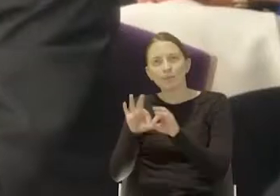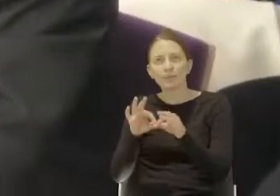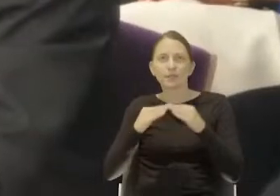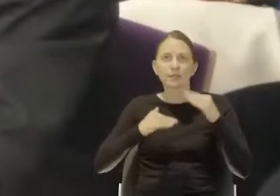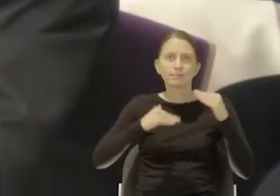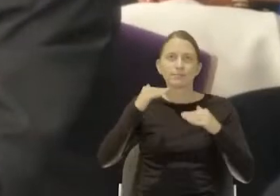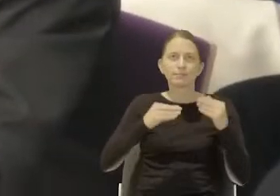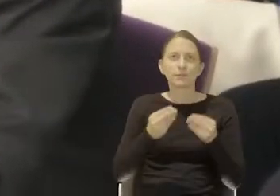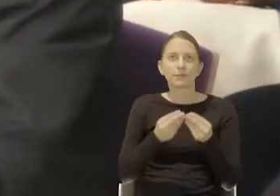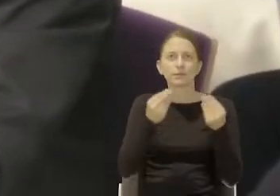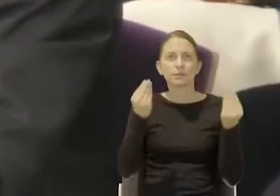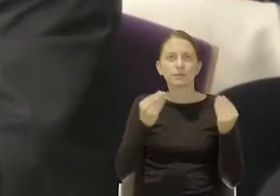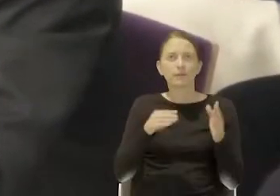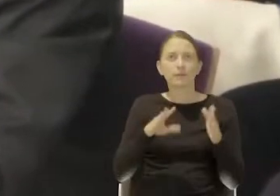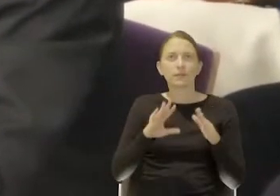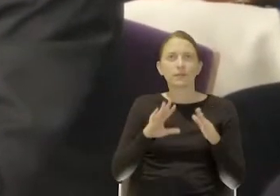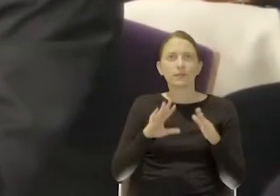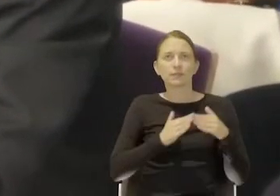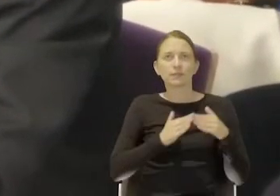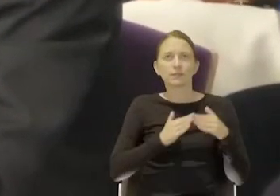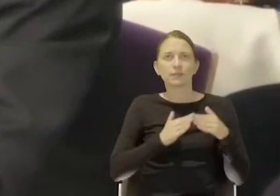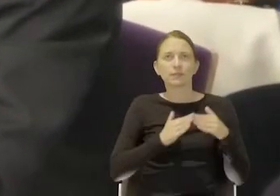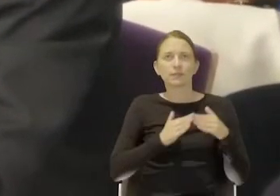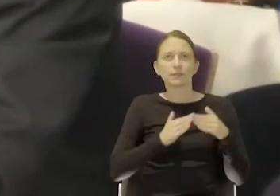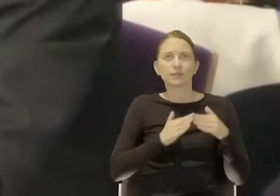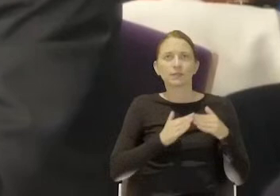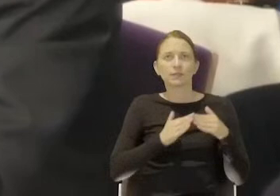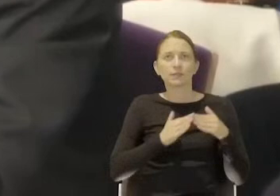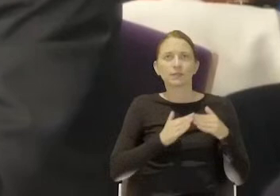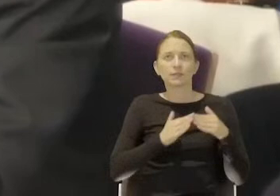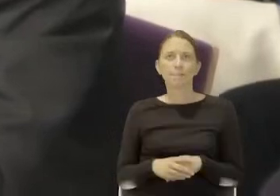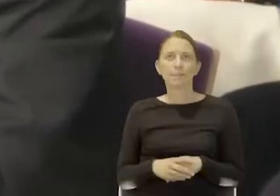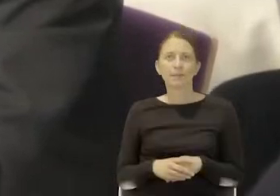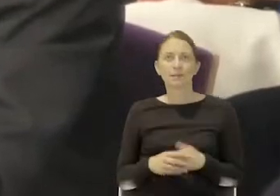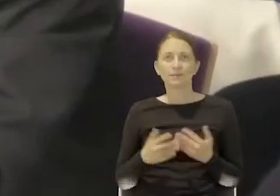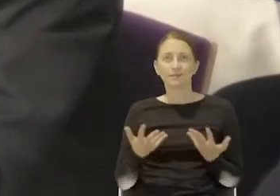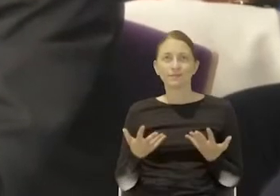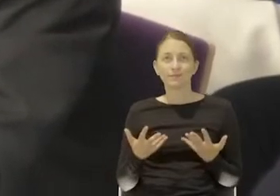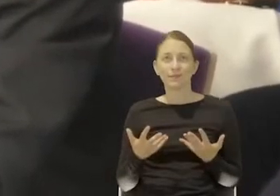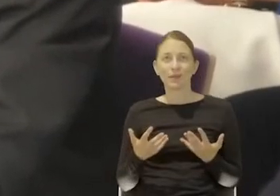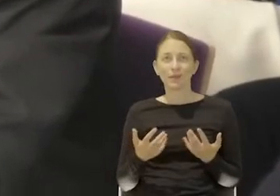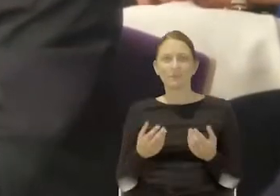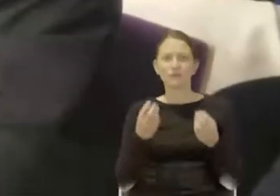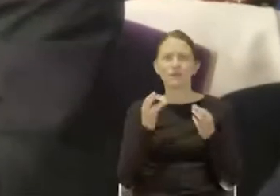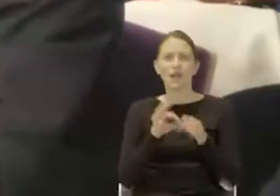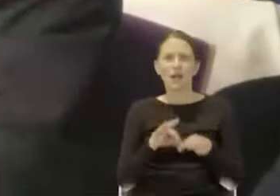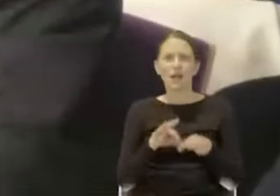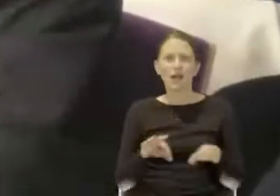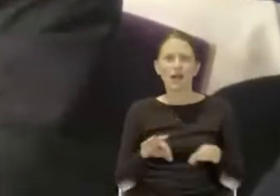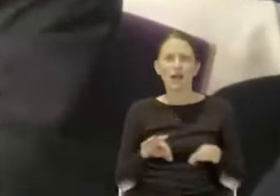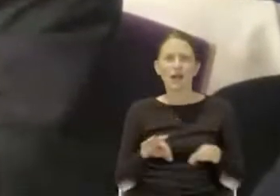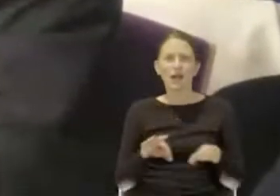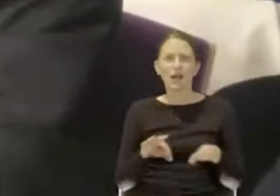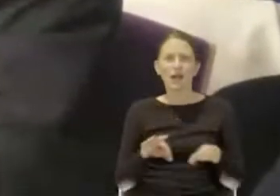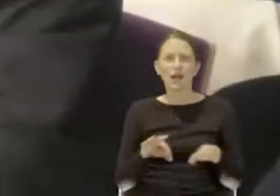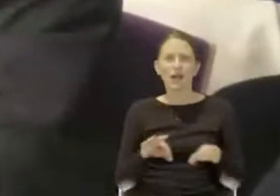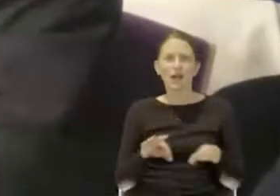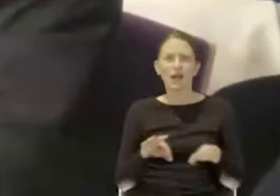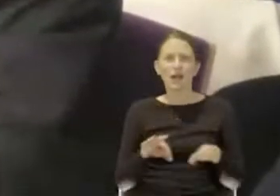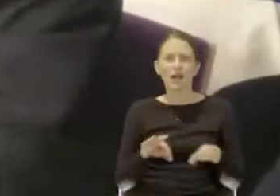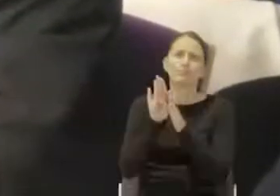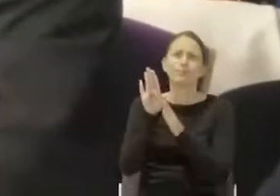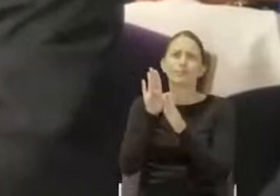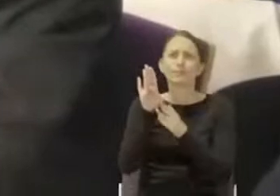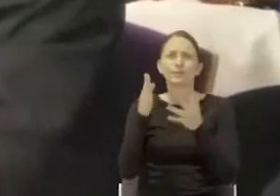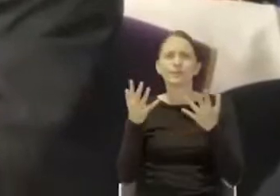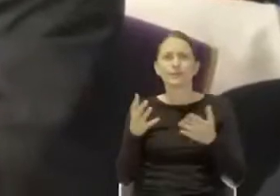following the patriotic war of 2020, when Azerbaijan liberated its territories from 3 decades-long occupation. As a result of the